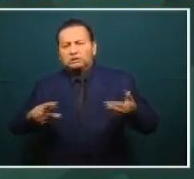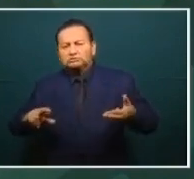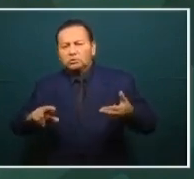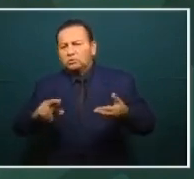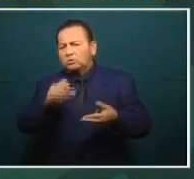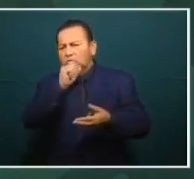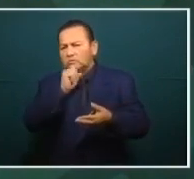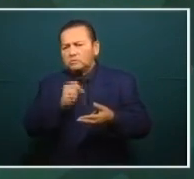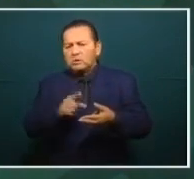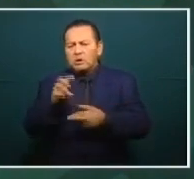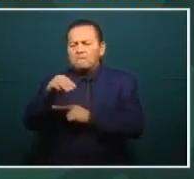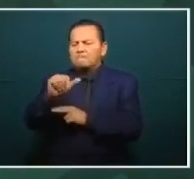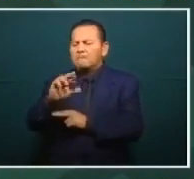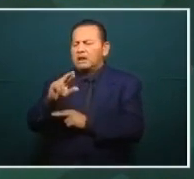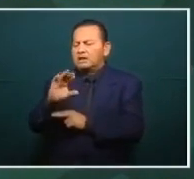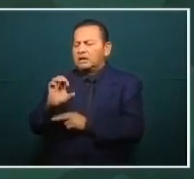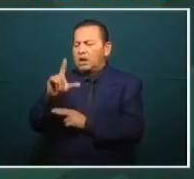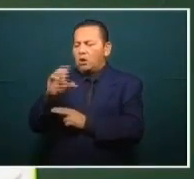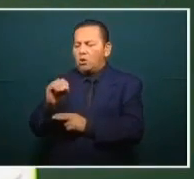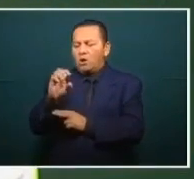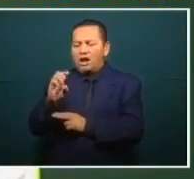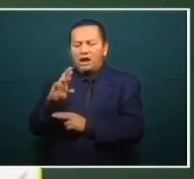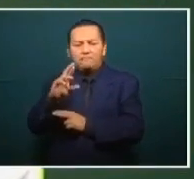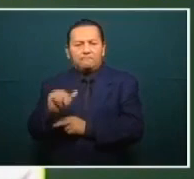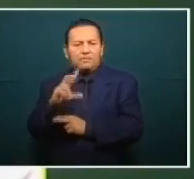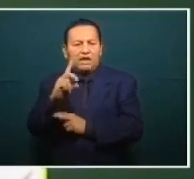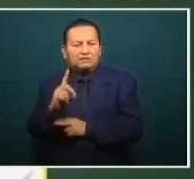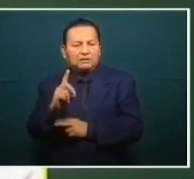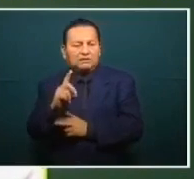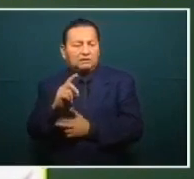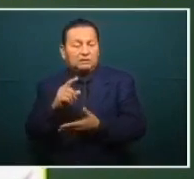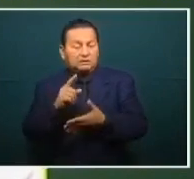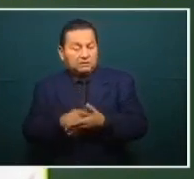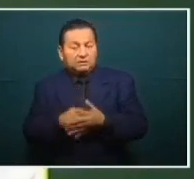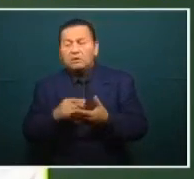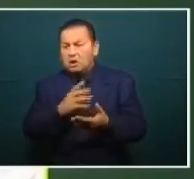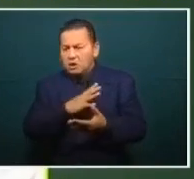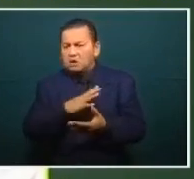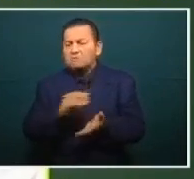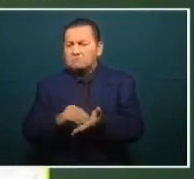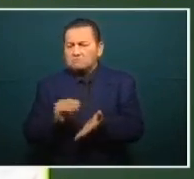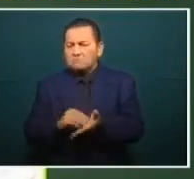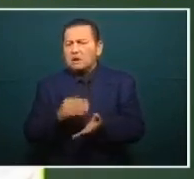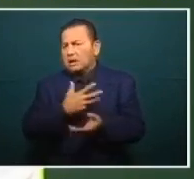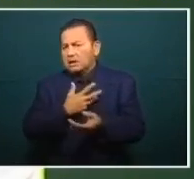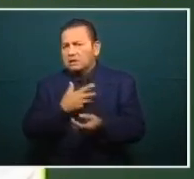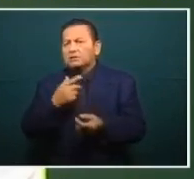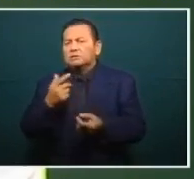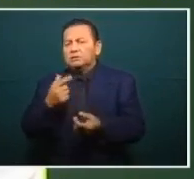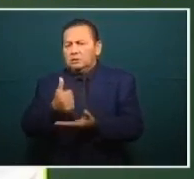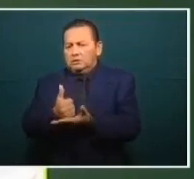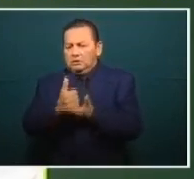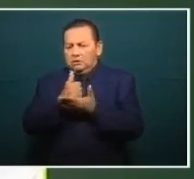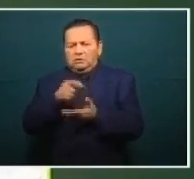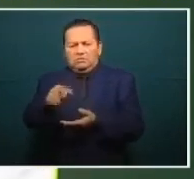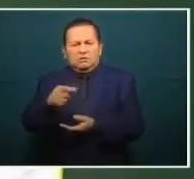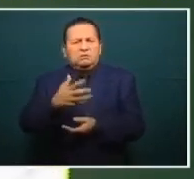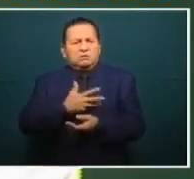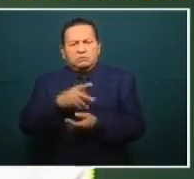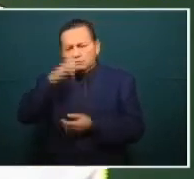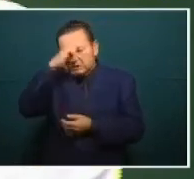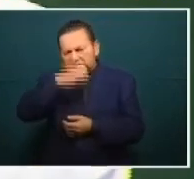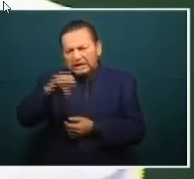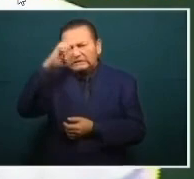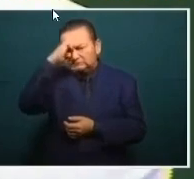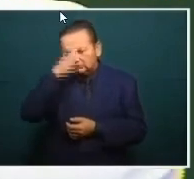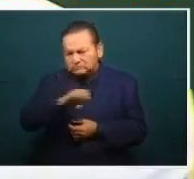repito, Marcelo Ebrard. Desde luego and se it's cuenta headed con by la experiencia,